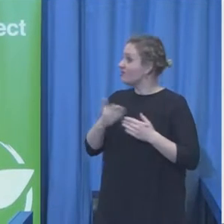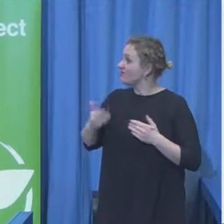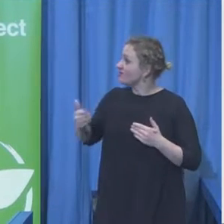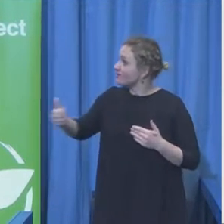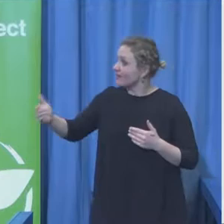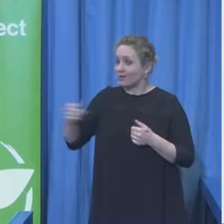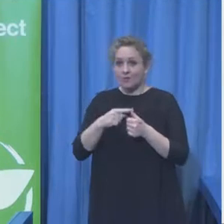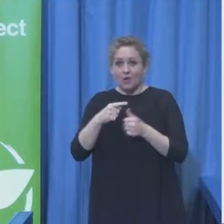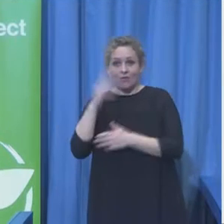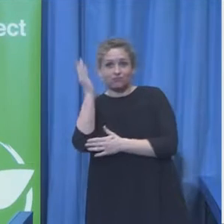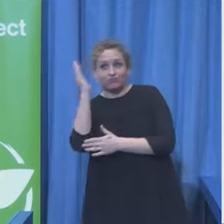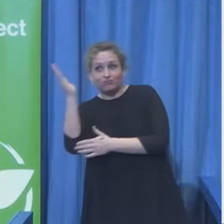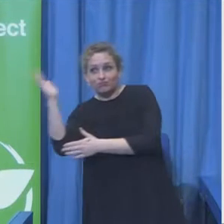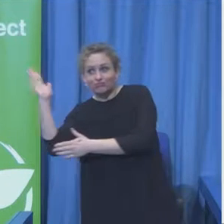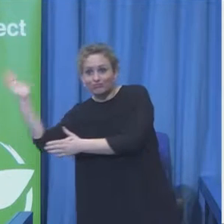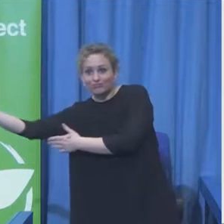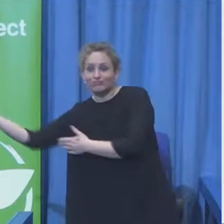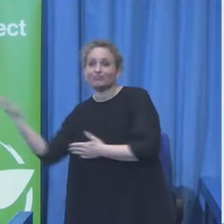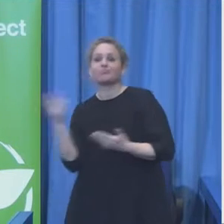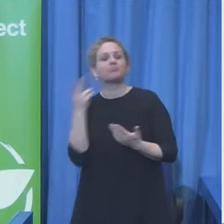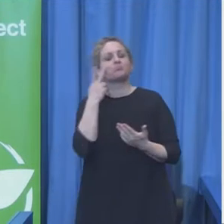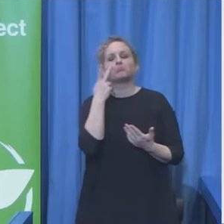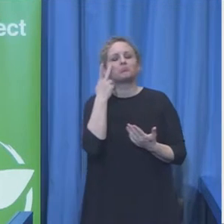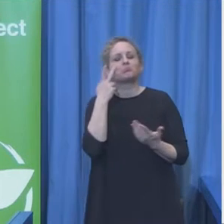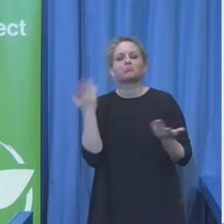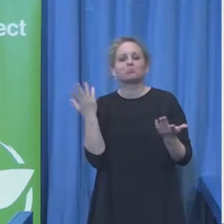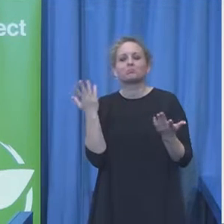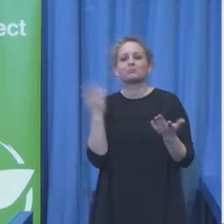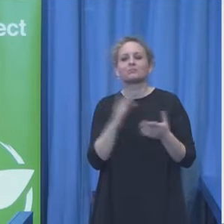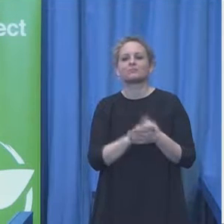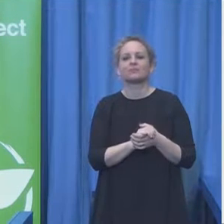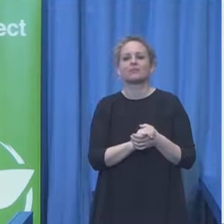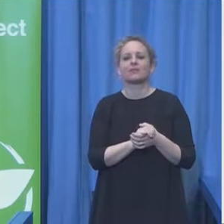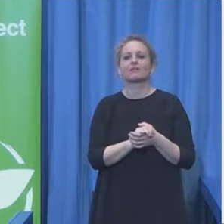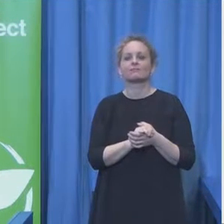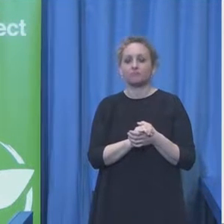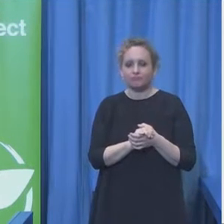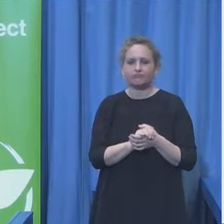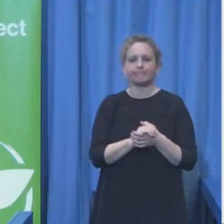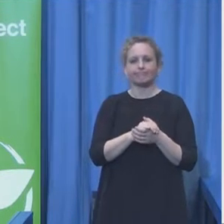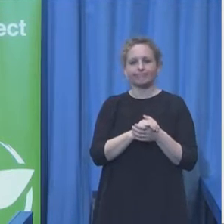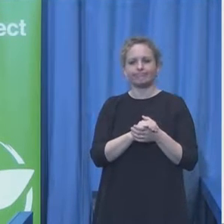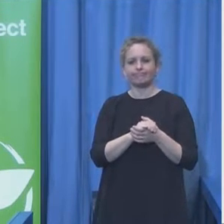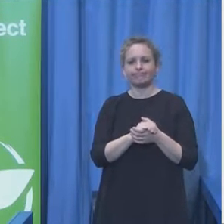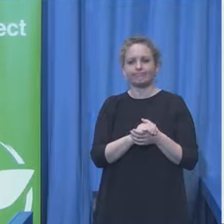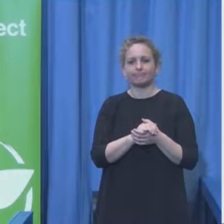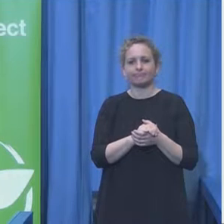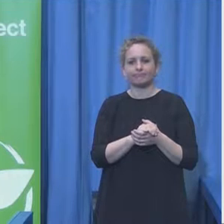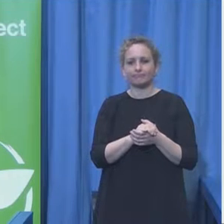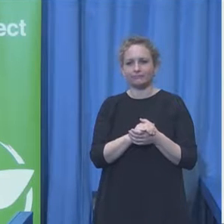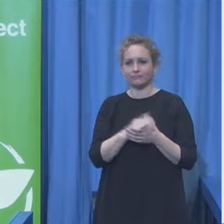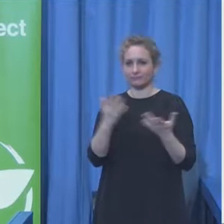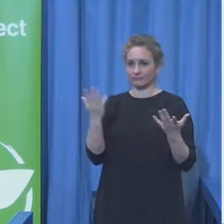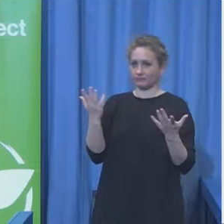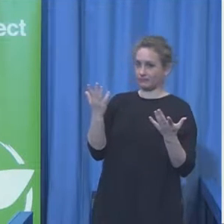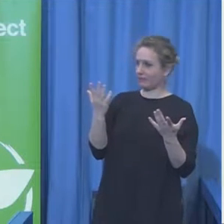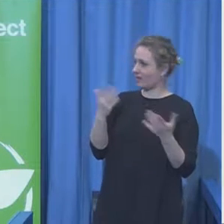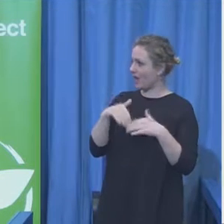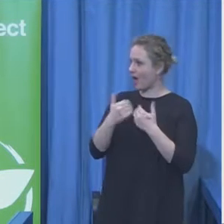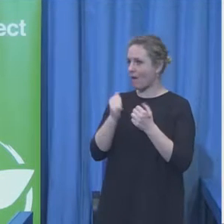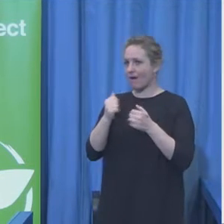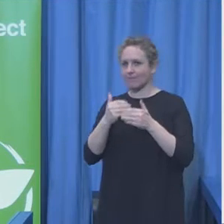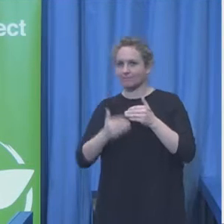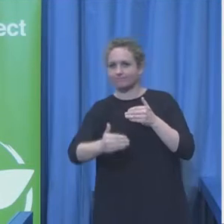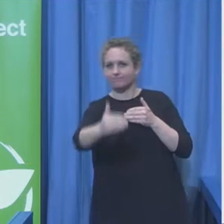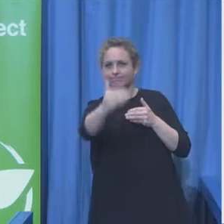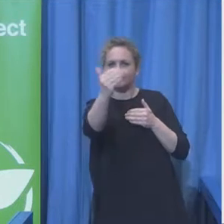see the perspective in Jordan. Jordan, as you will know, played a key role in the negotiation process of the UN